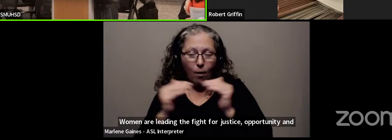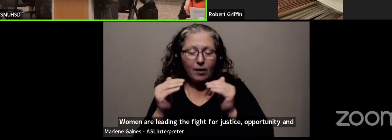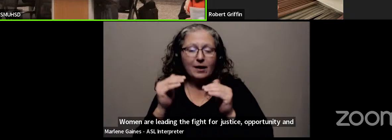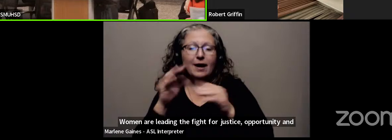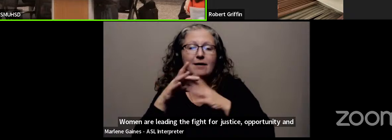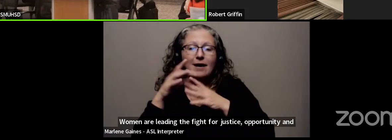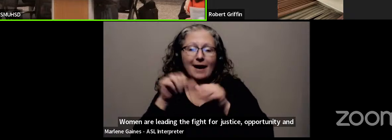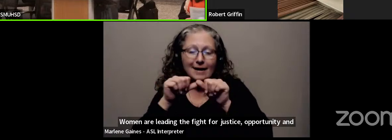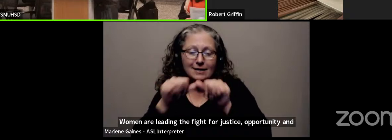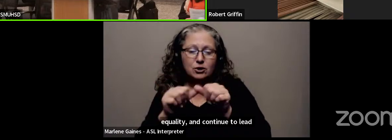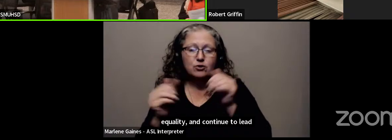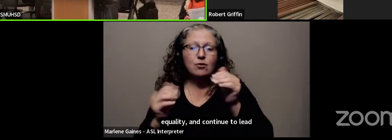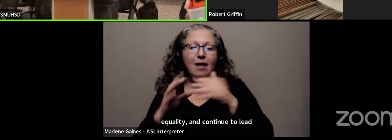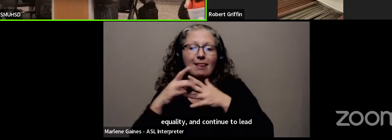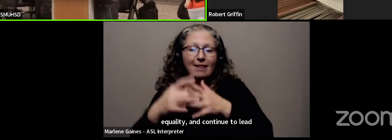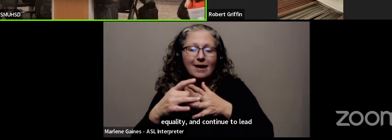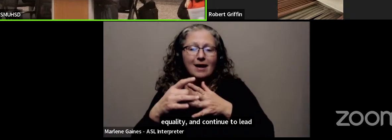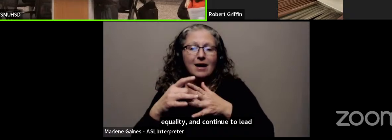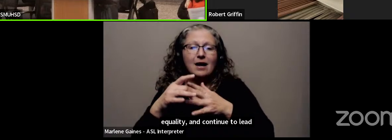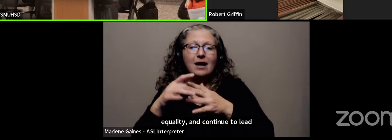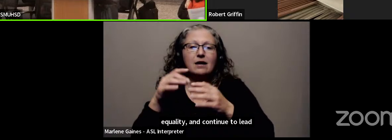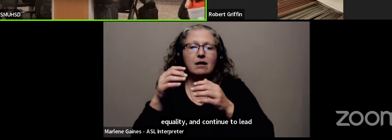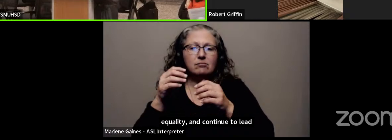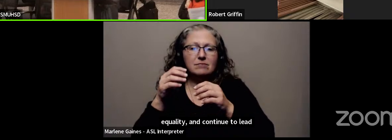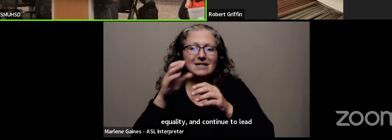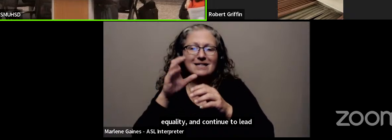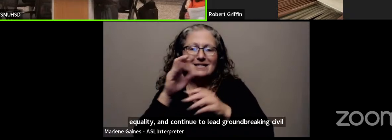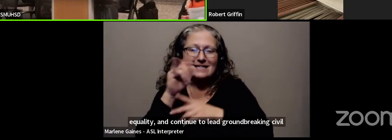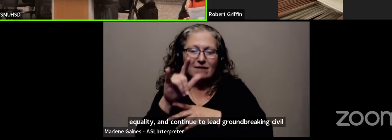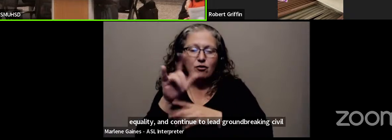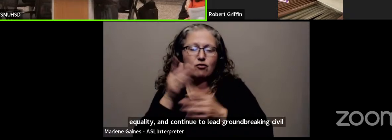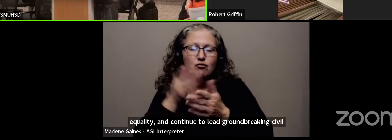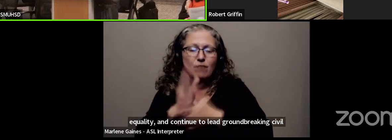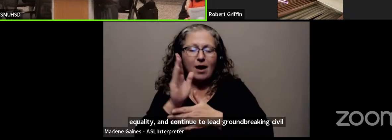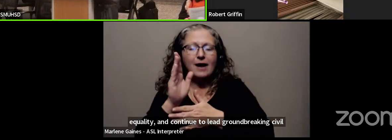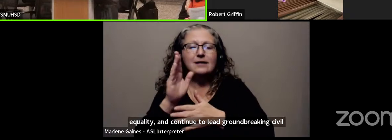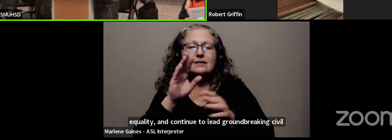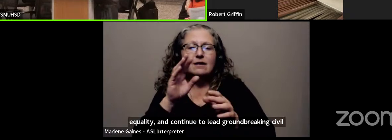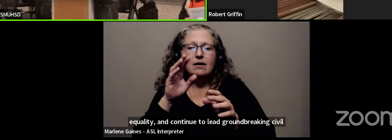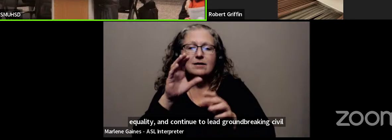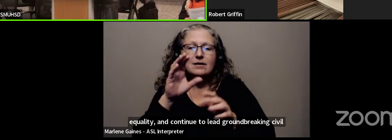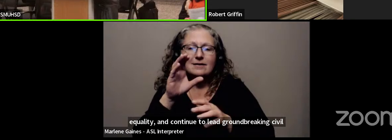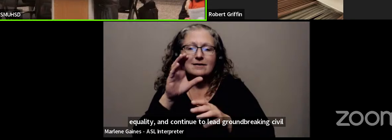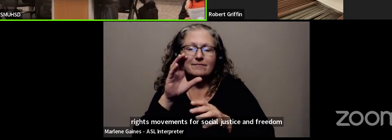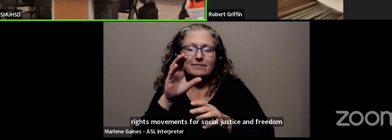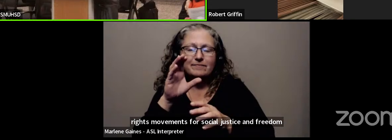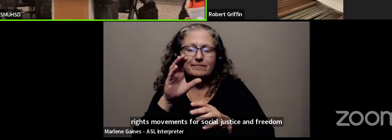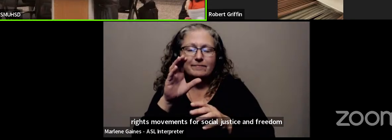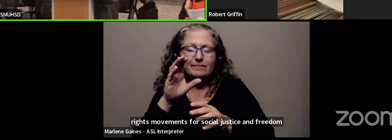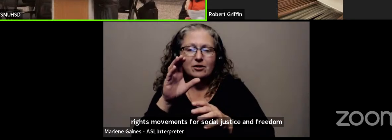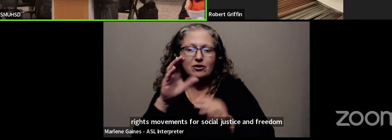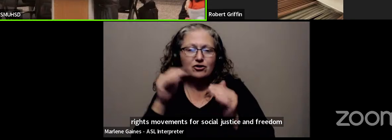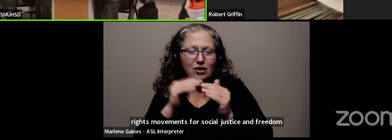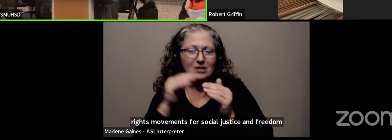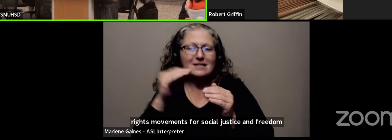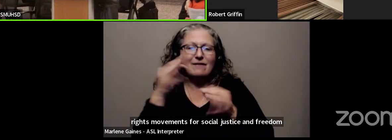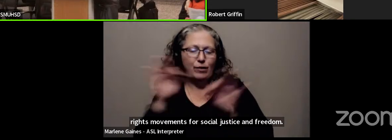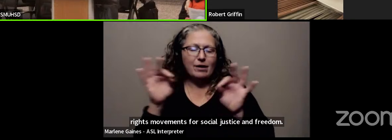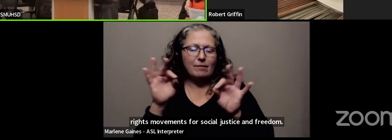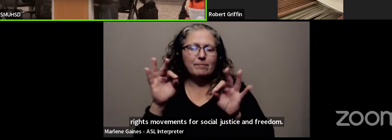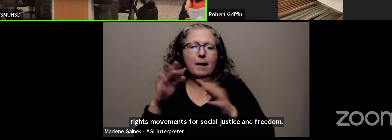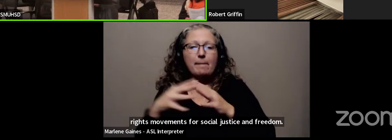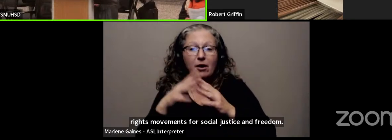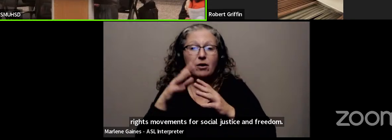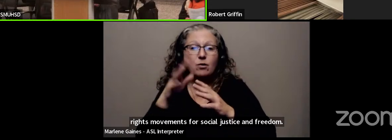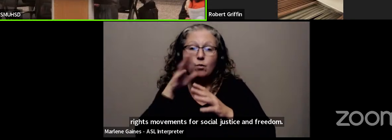to lead groundbreaking civil rights movements for social justice and freedom. American women have played and continue to